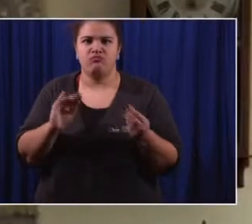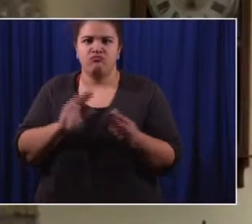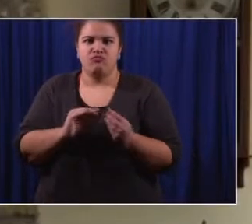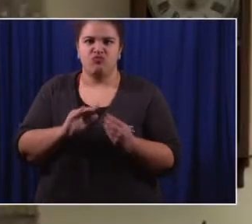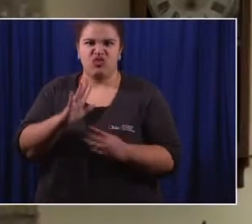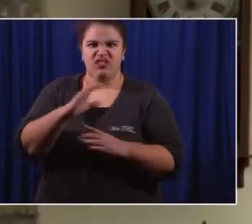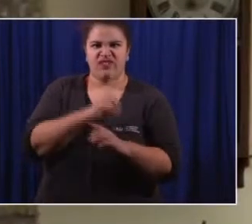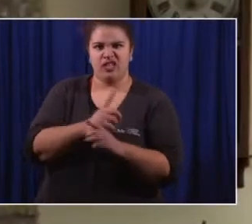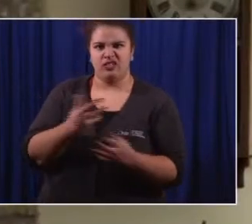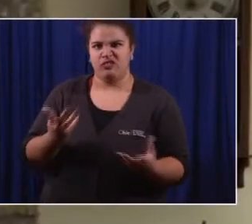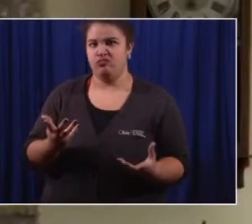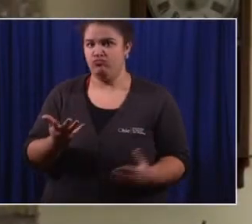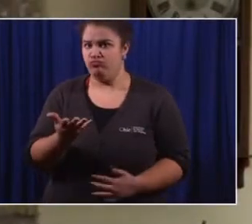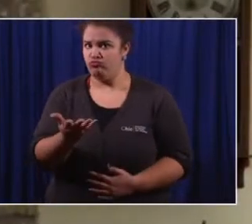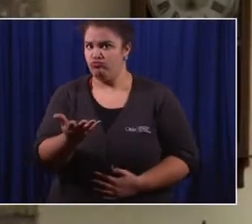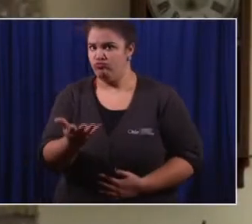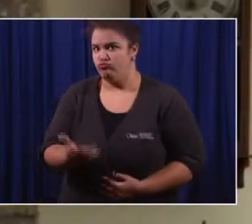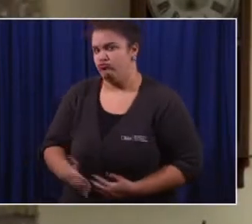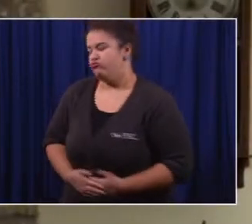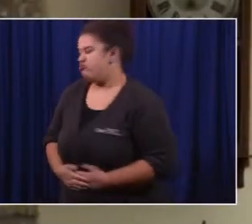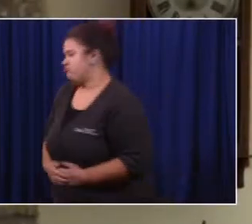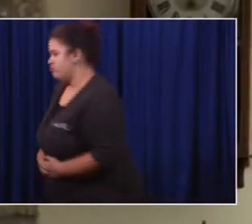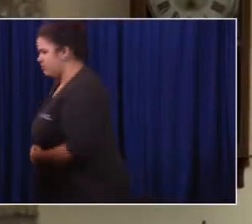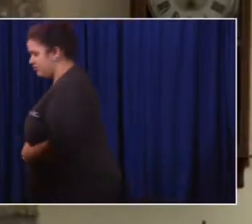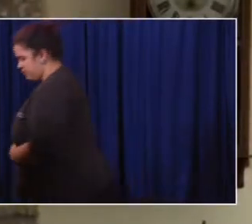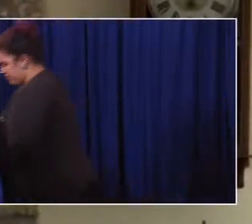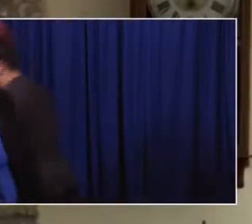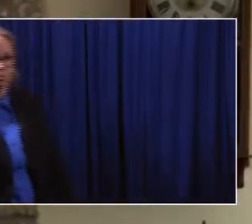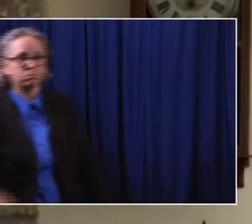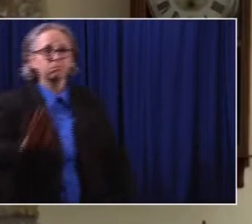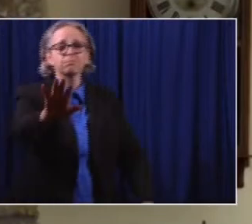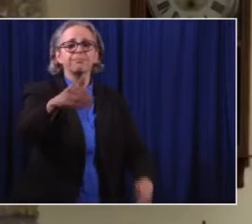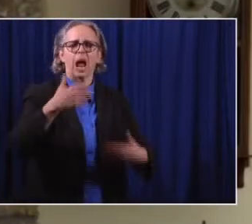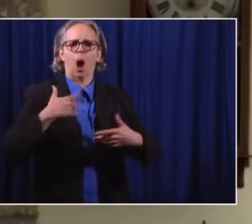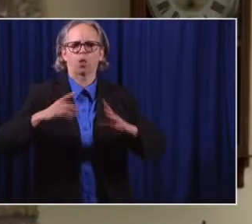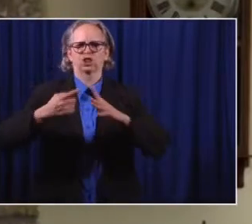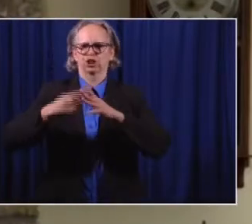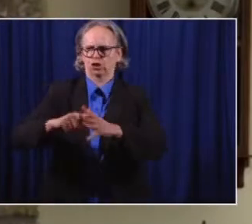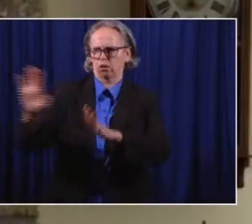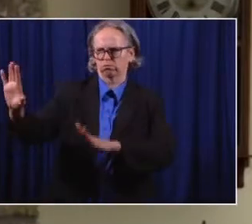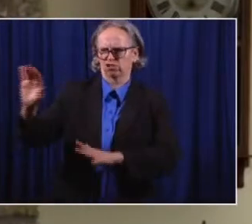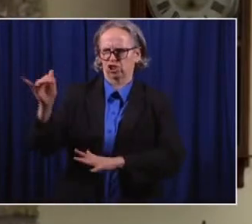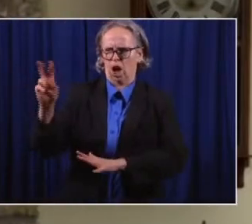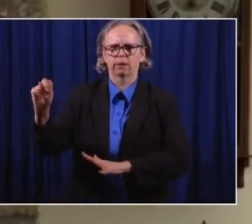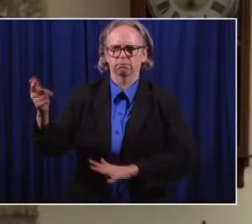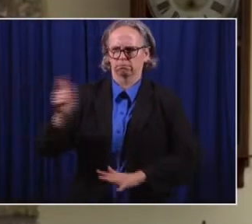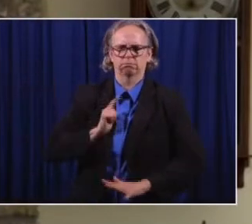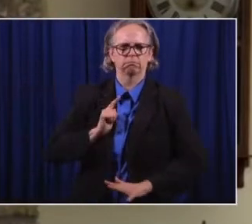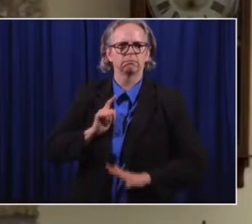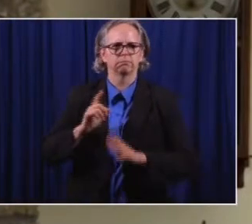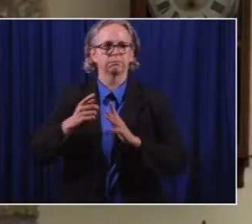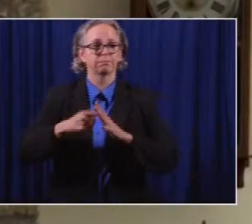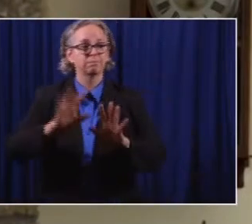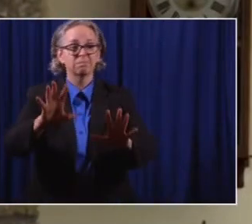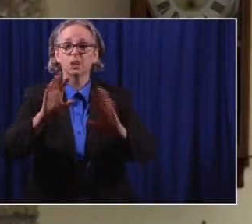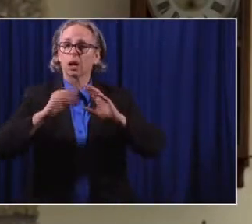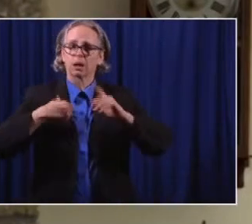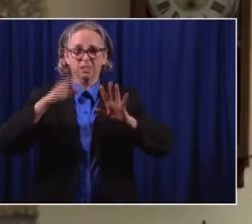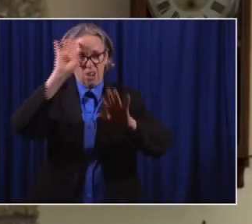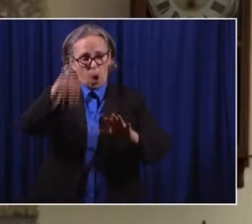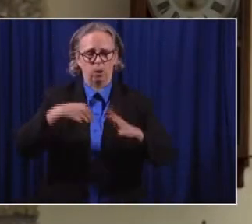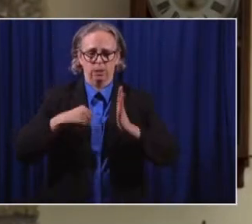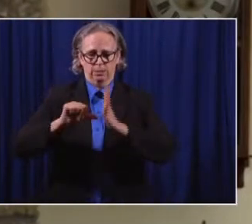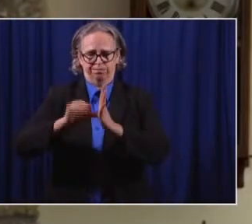Well, I'll start. Look, we've made it very clear that if you're exercising your First Amendment